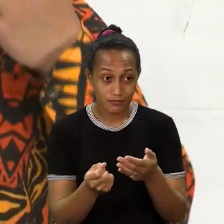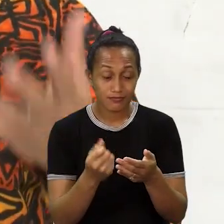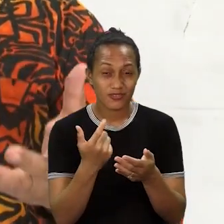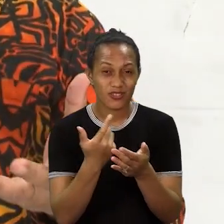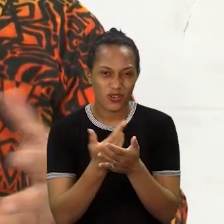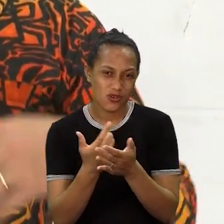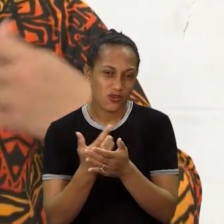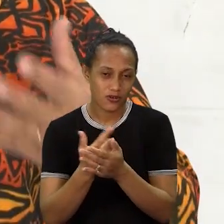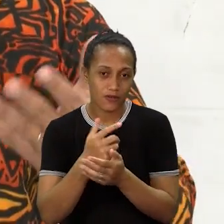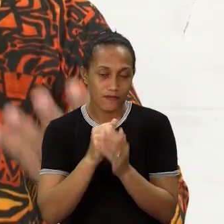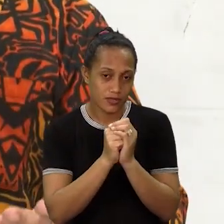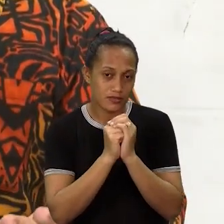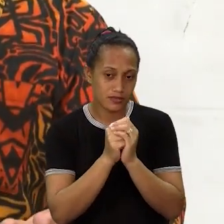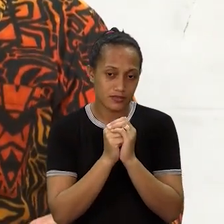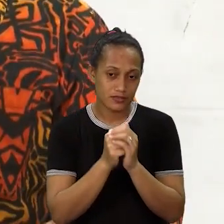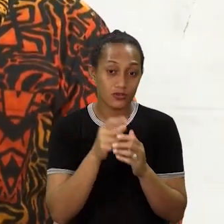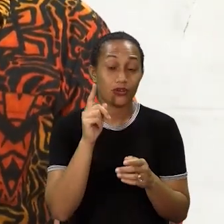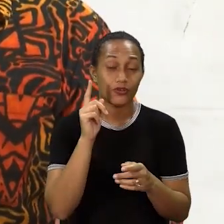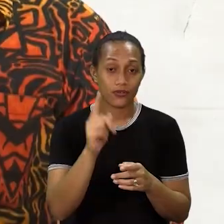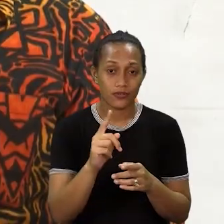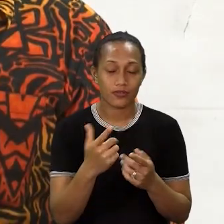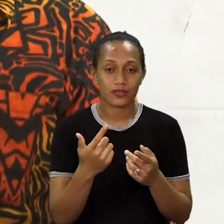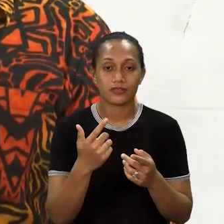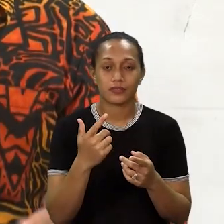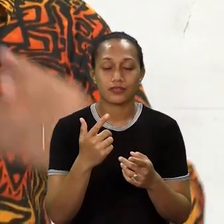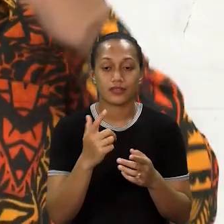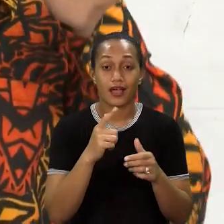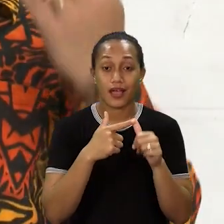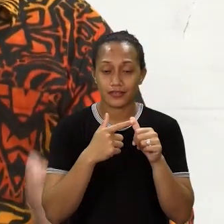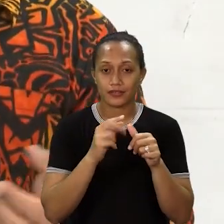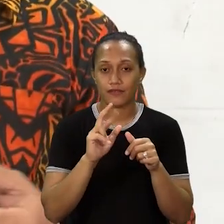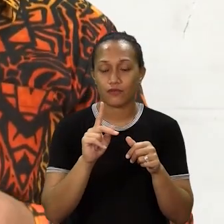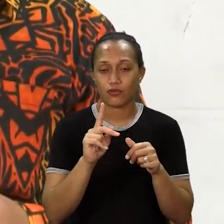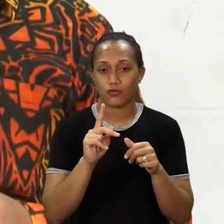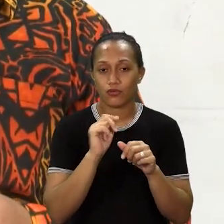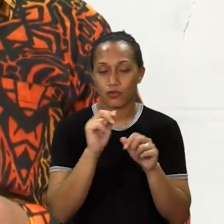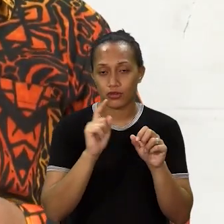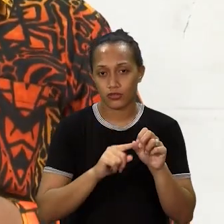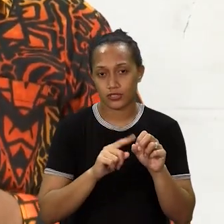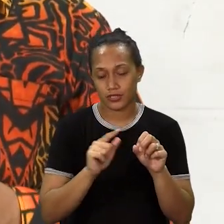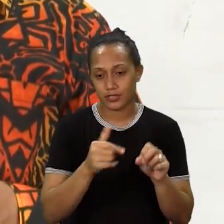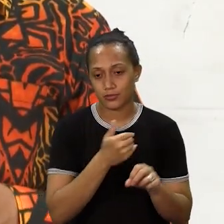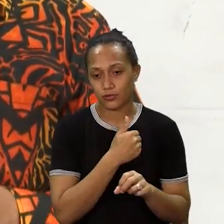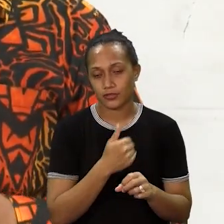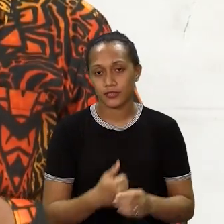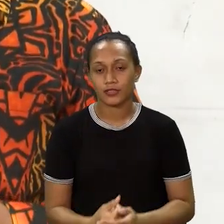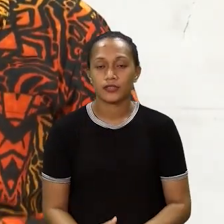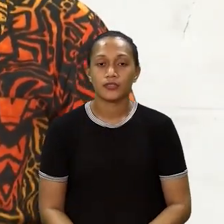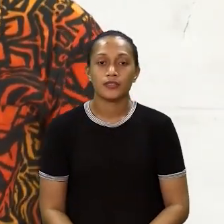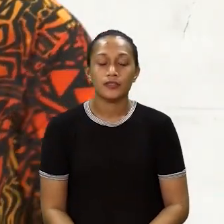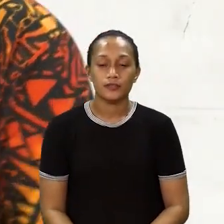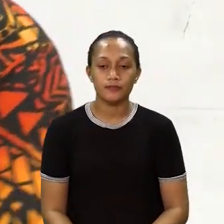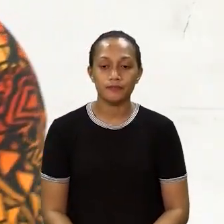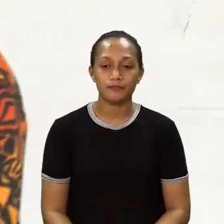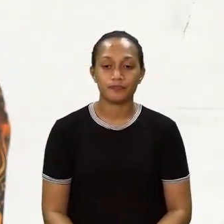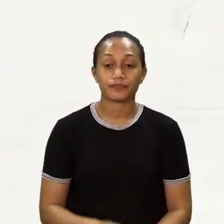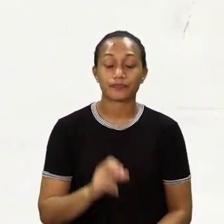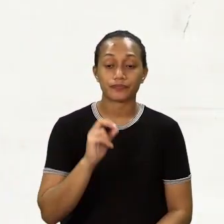that the writer is having many friends, right? So that's the correct answer for our questions this